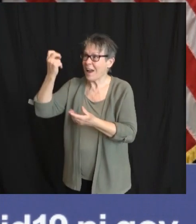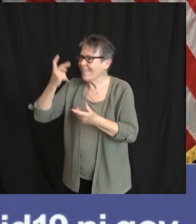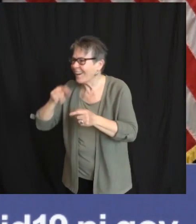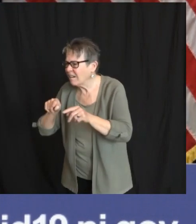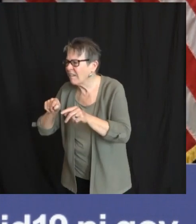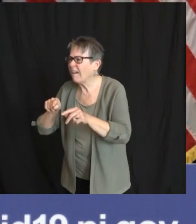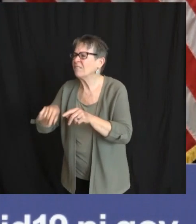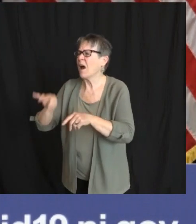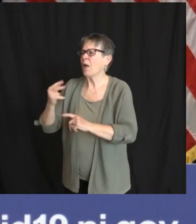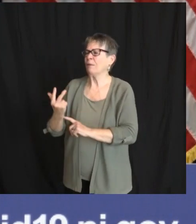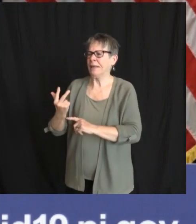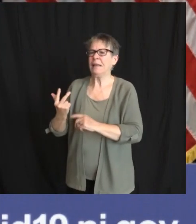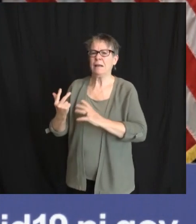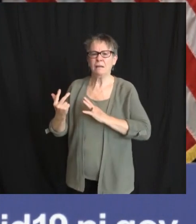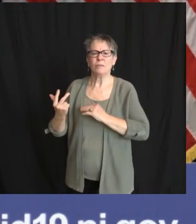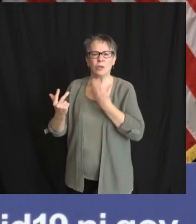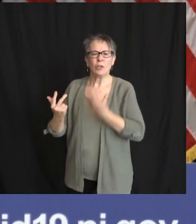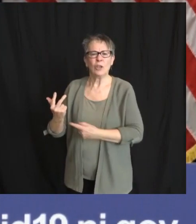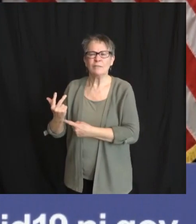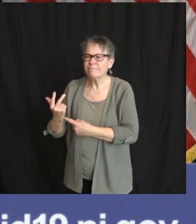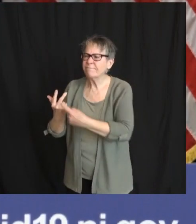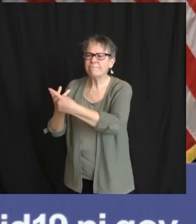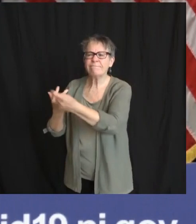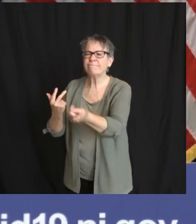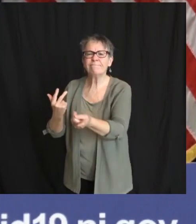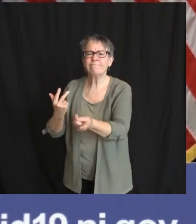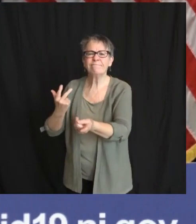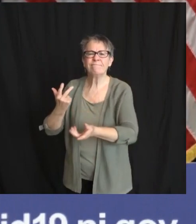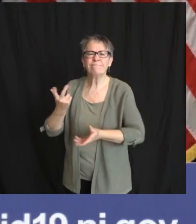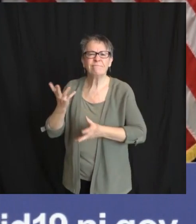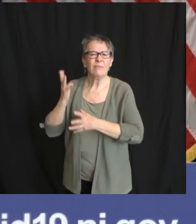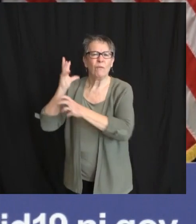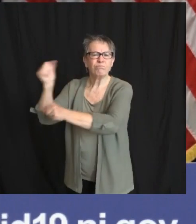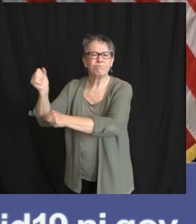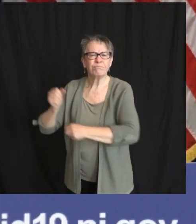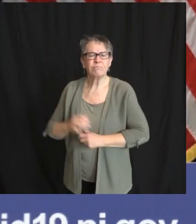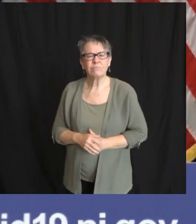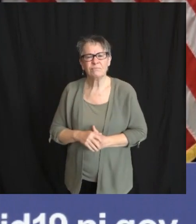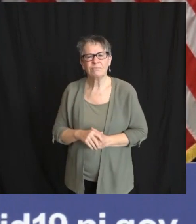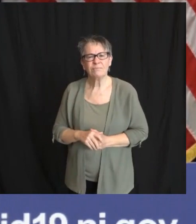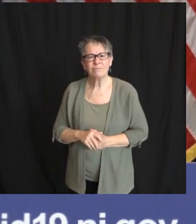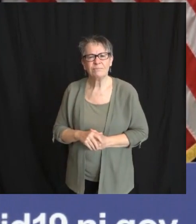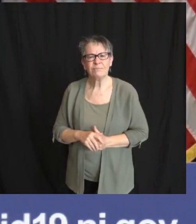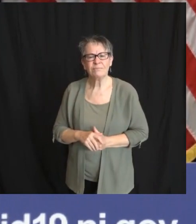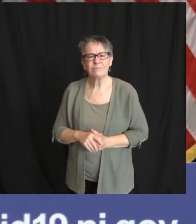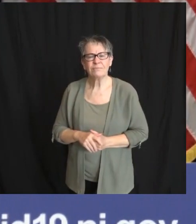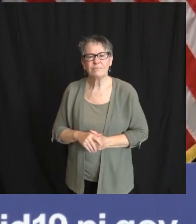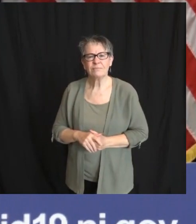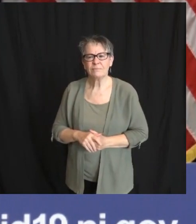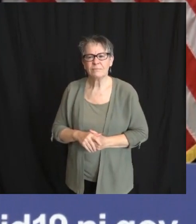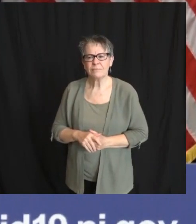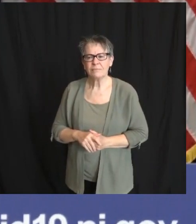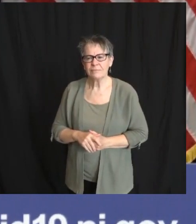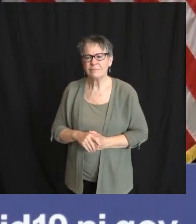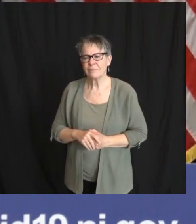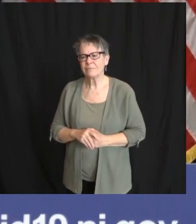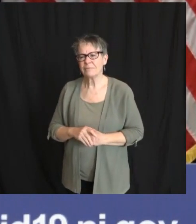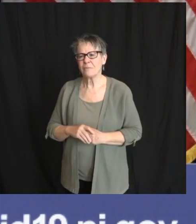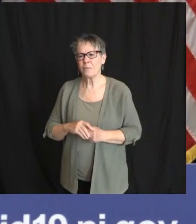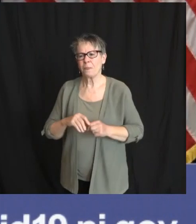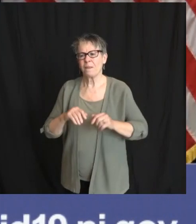careful. To Margaret Friedman, who we lost a couple of weeks ago, let's be very careful with the words we use right